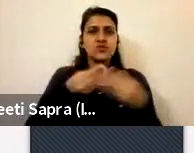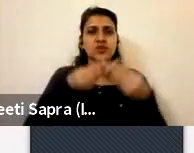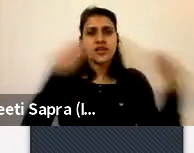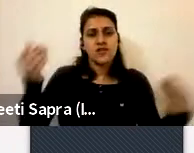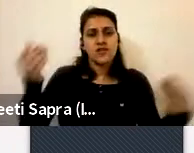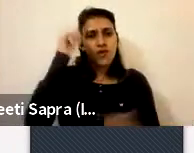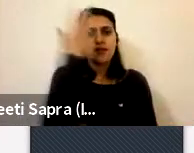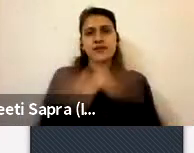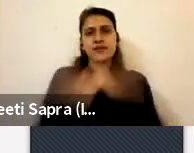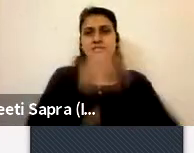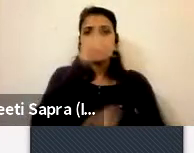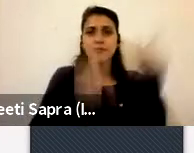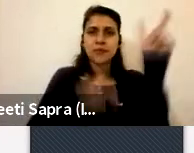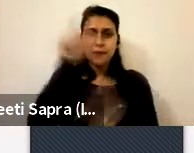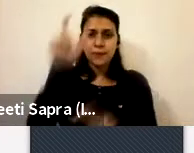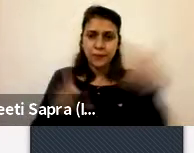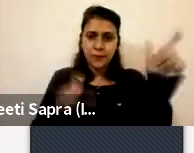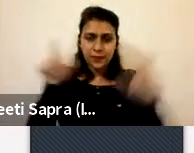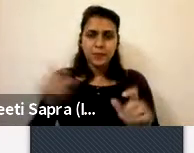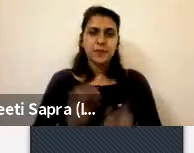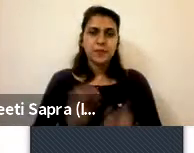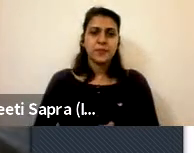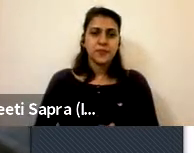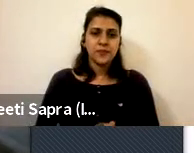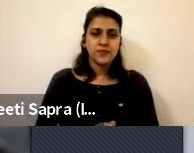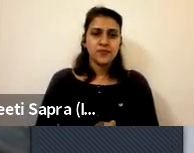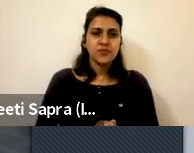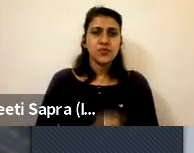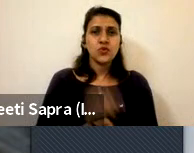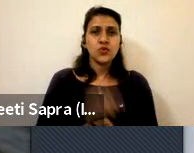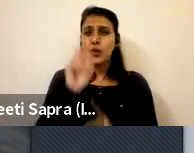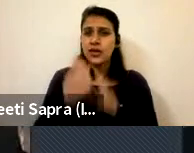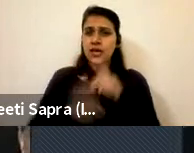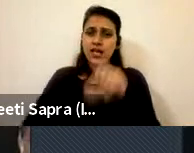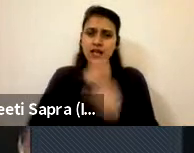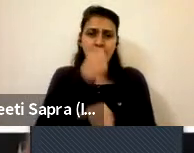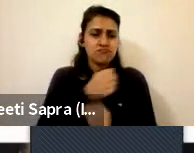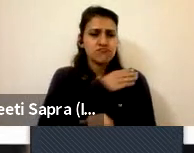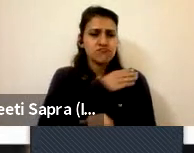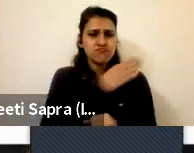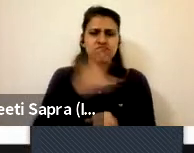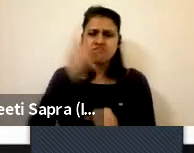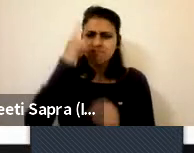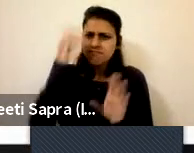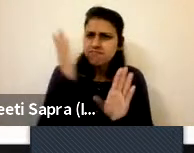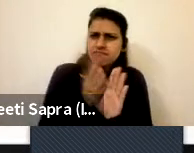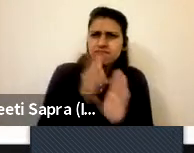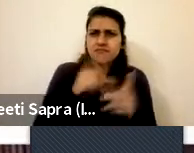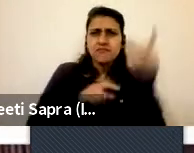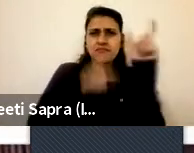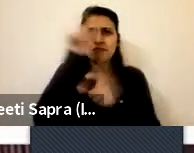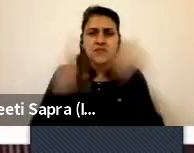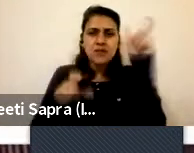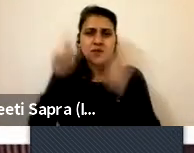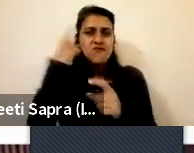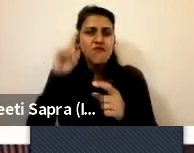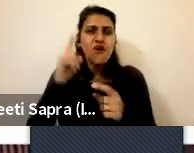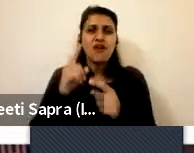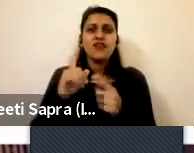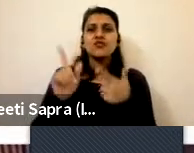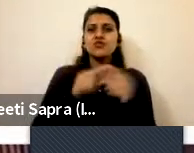opportunities for people with disabilities. 2 decades of breaking stereotypes on the employment of people with